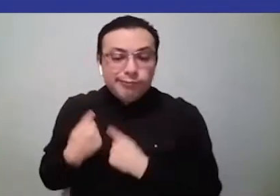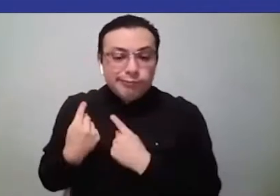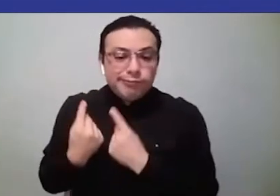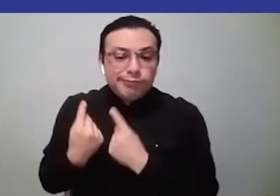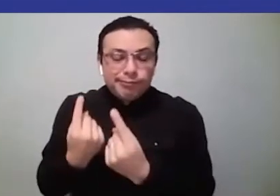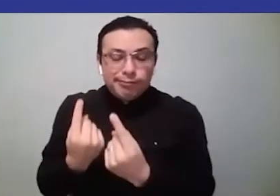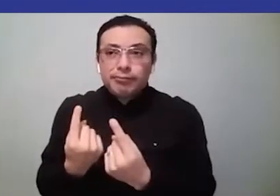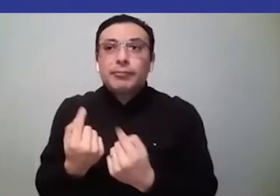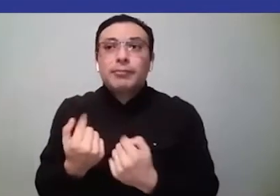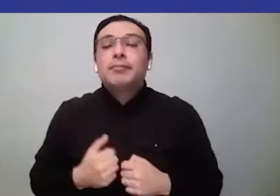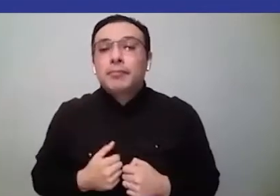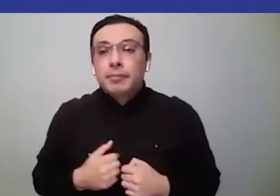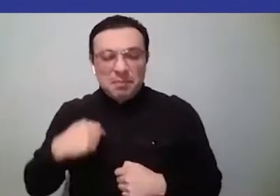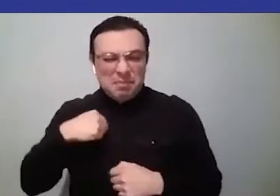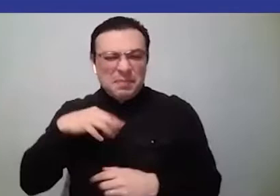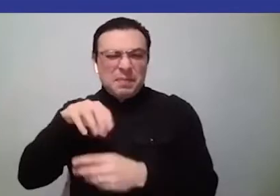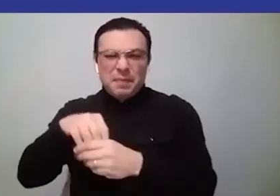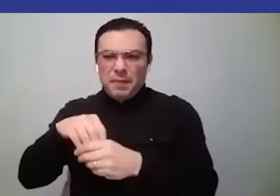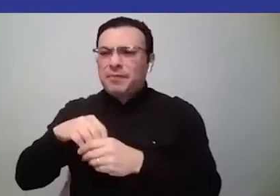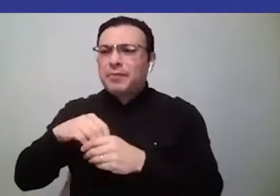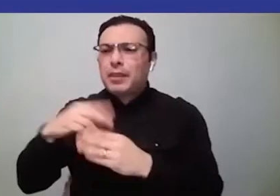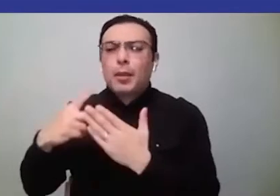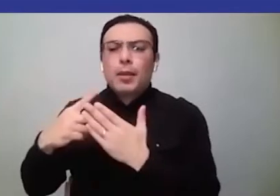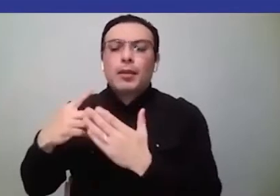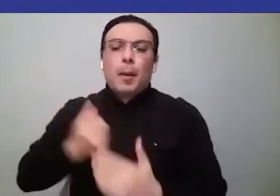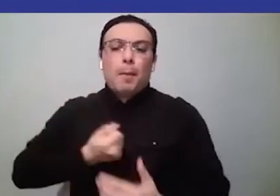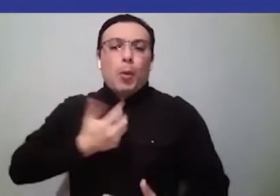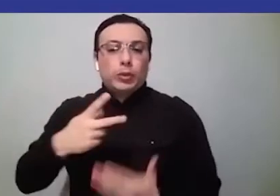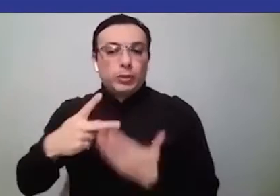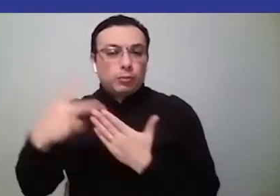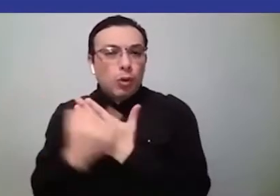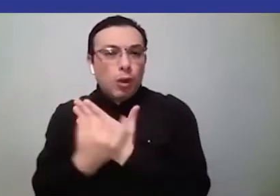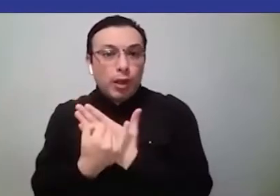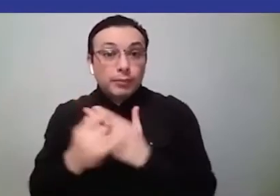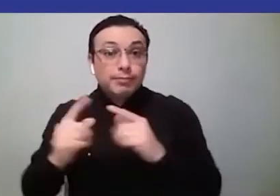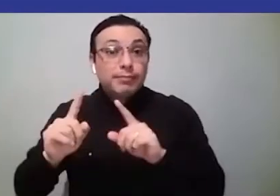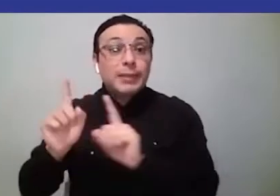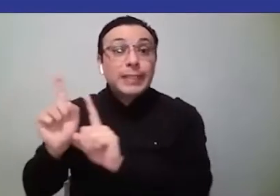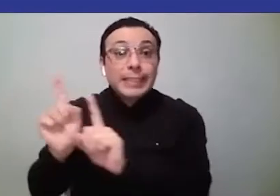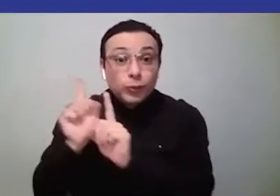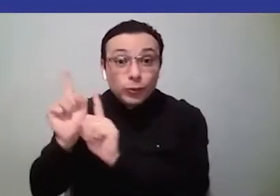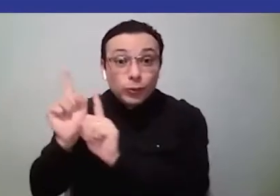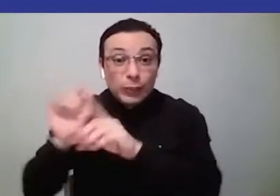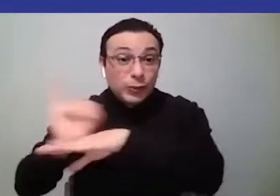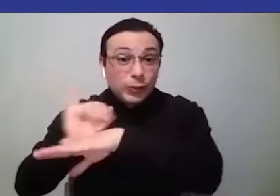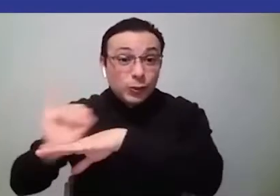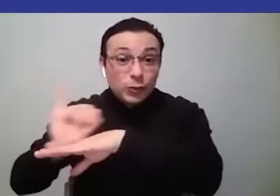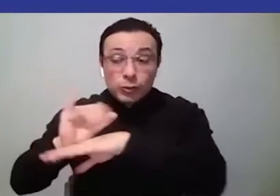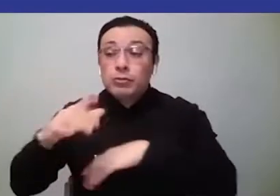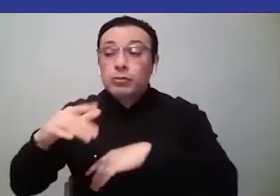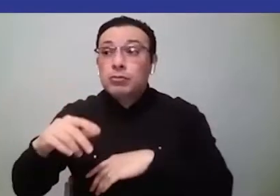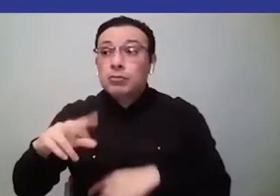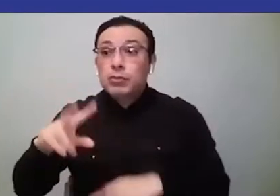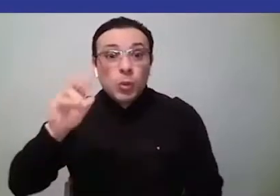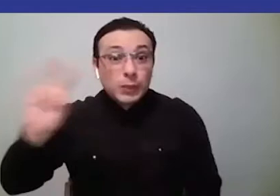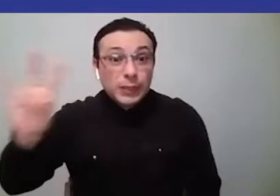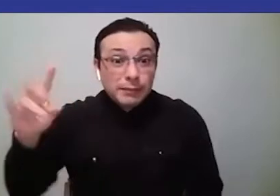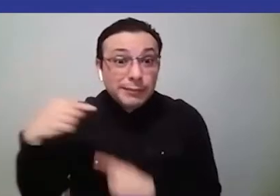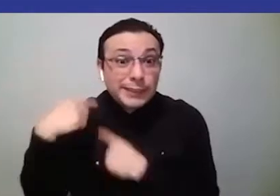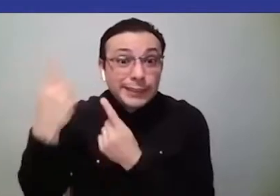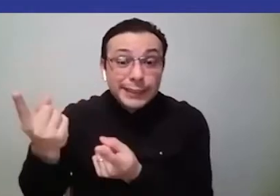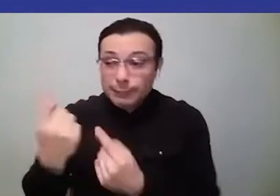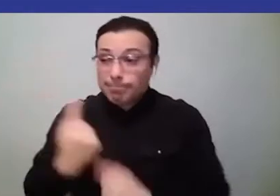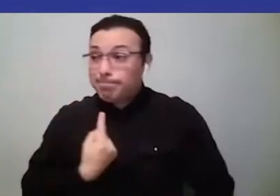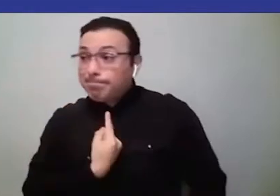Poetry Project in 2007. So just being there for this whole period of time and not knowing who Diane was until this